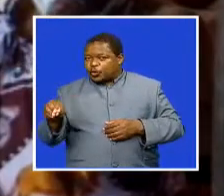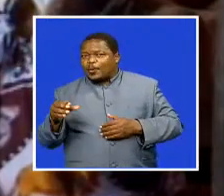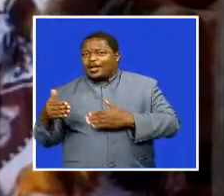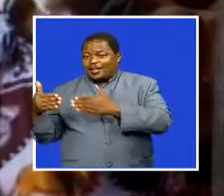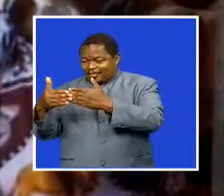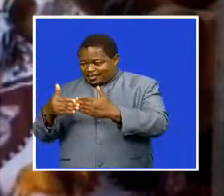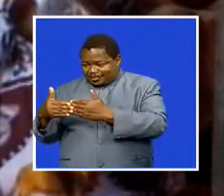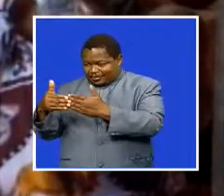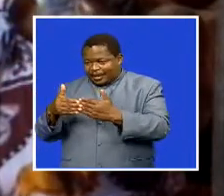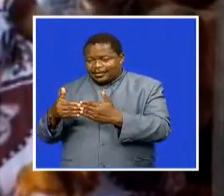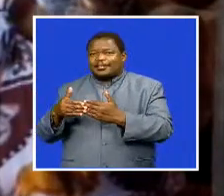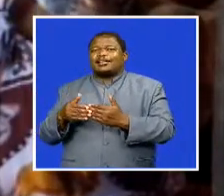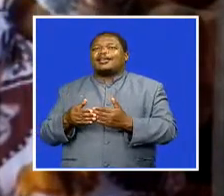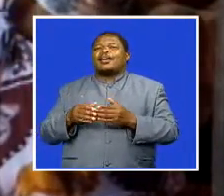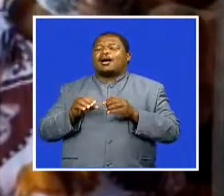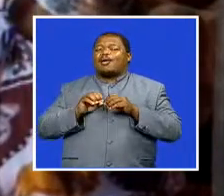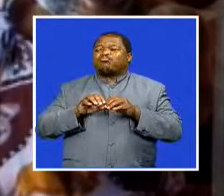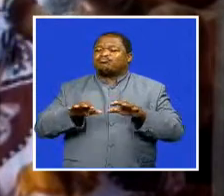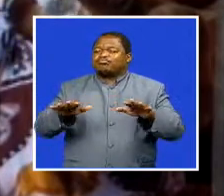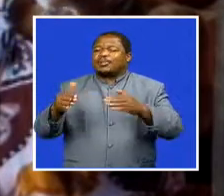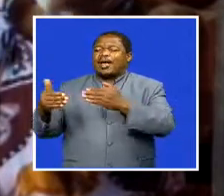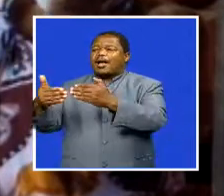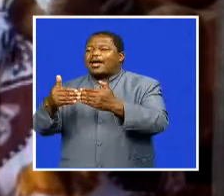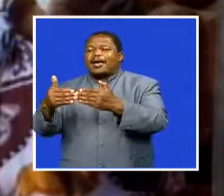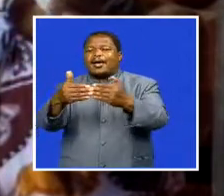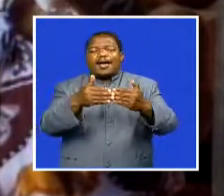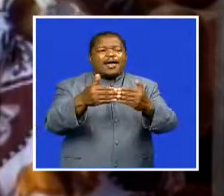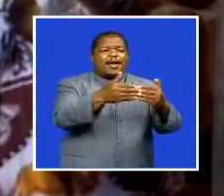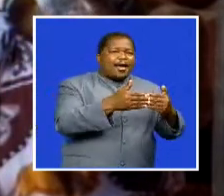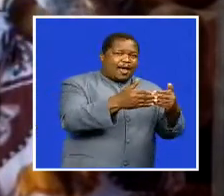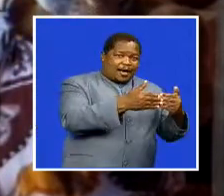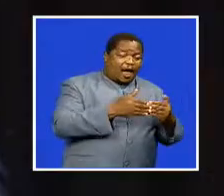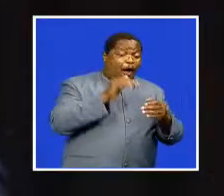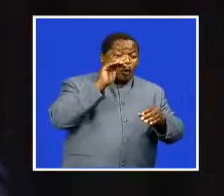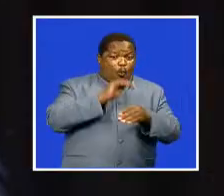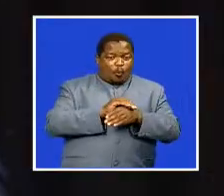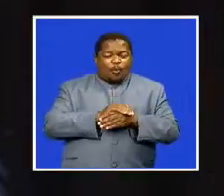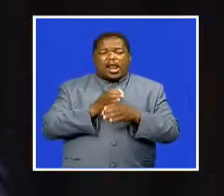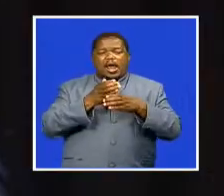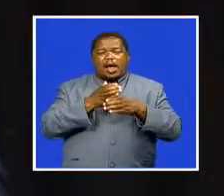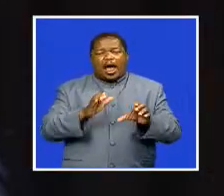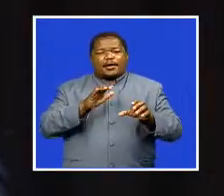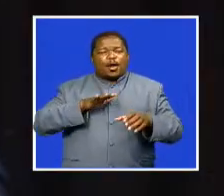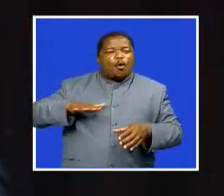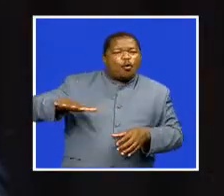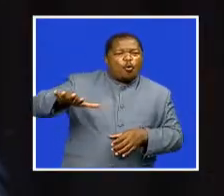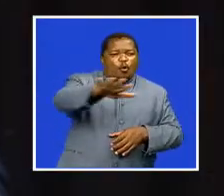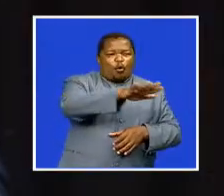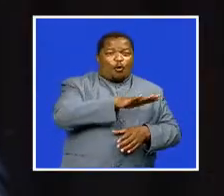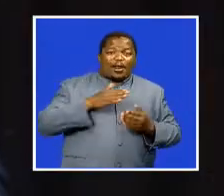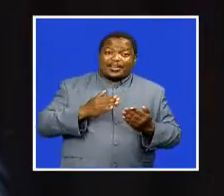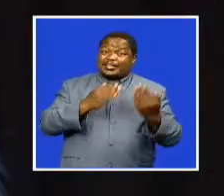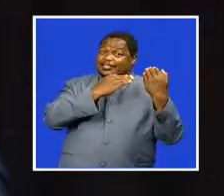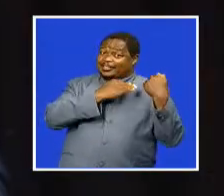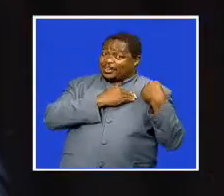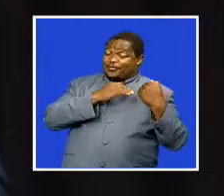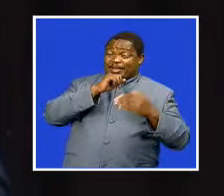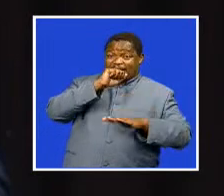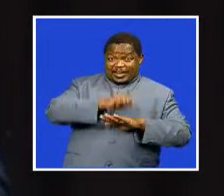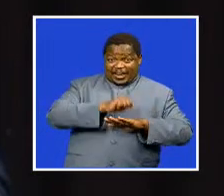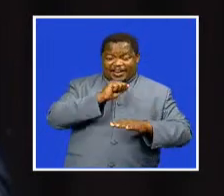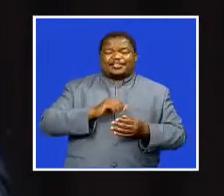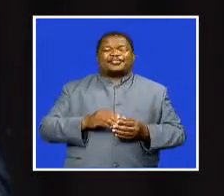whole. By being my people's keeper, one becomes exemplary, and this